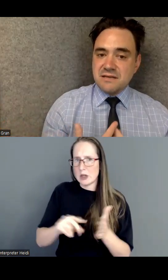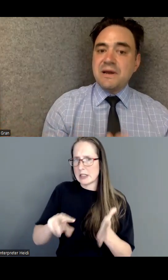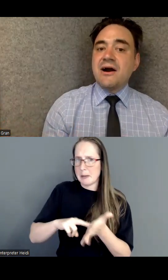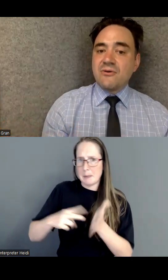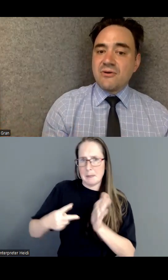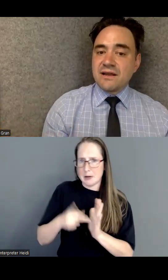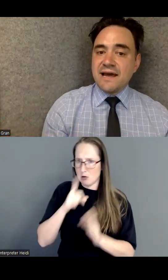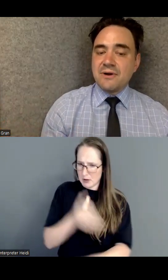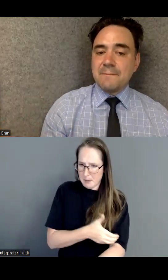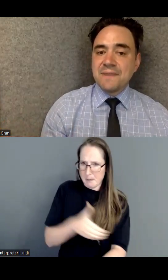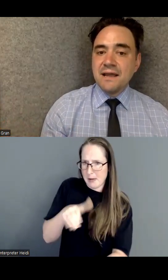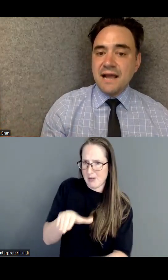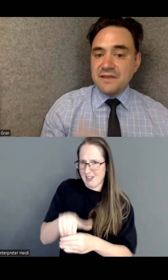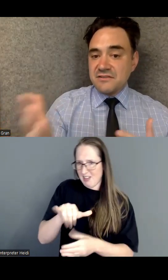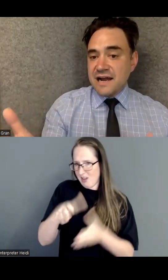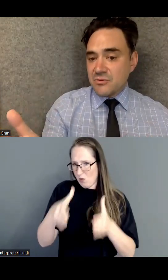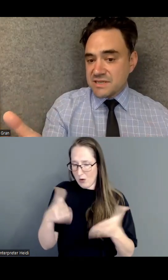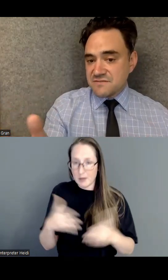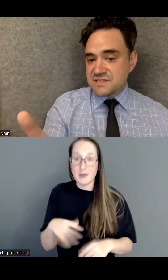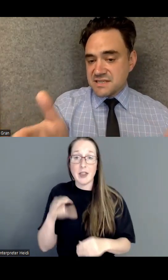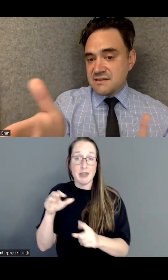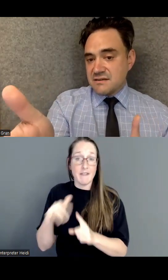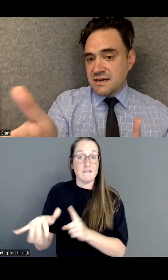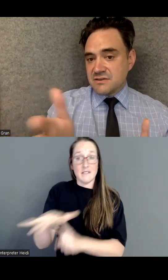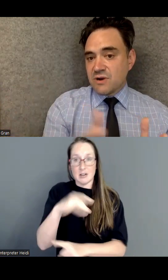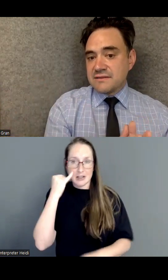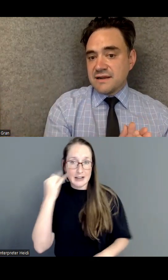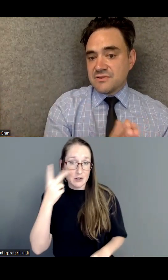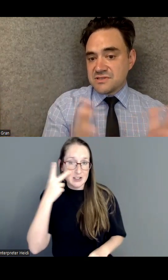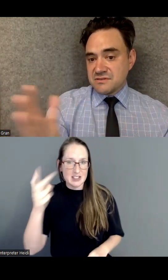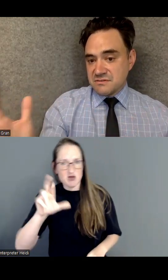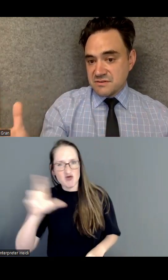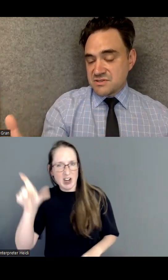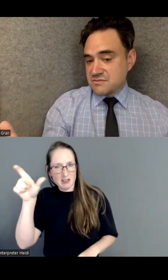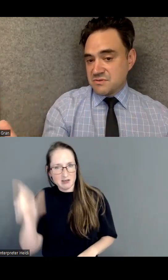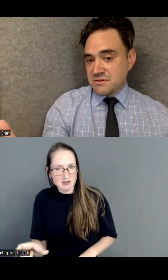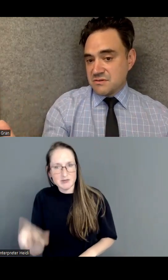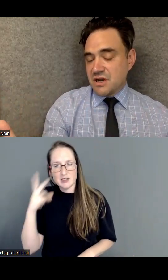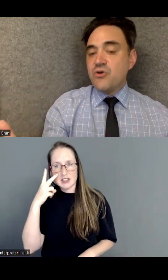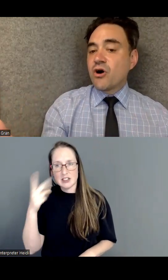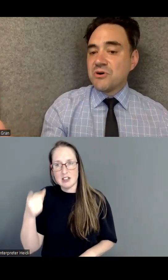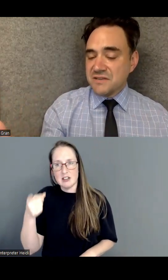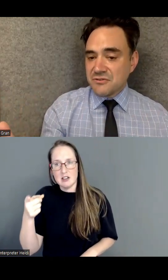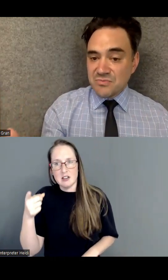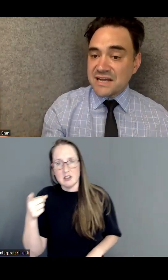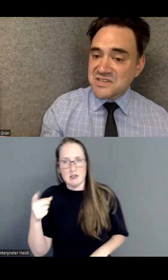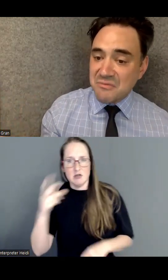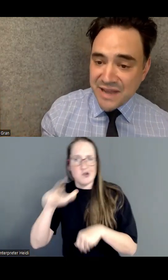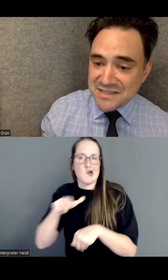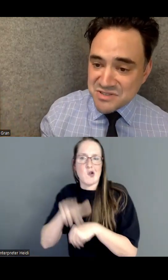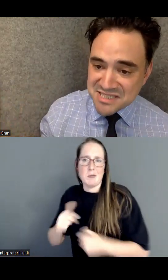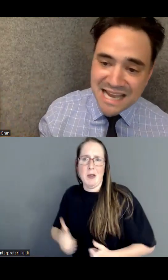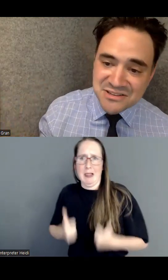be empowering in that way? And then the environments, if you see on the right there, there's a normal living room.